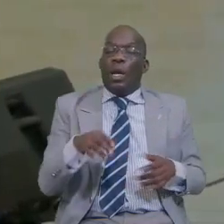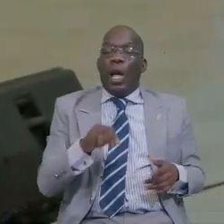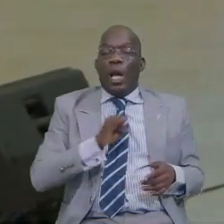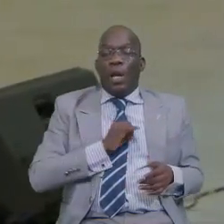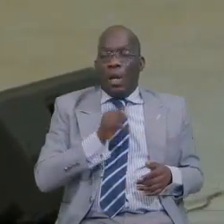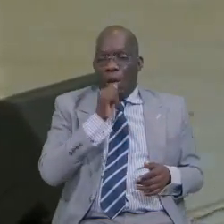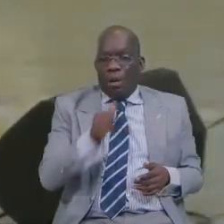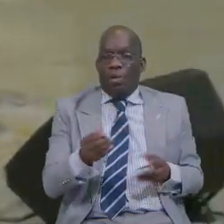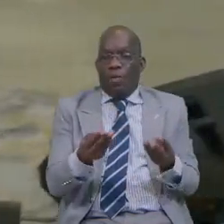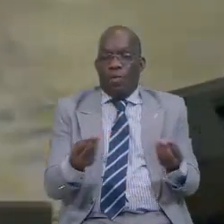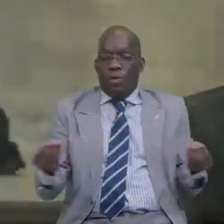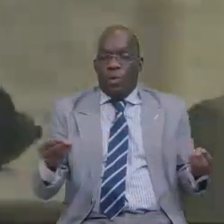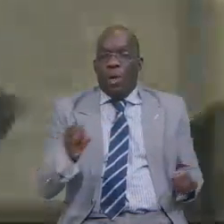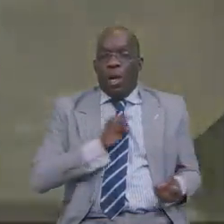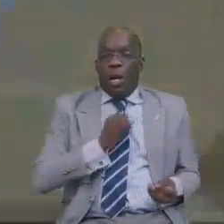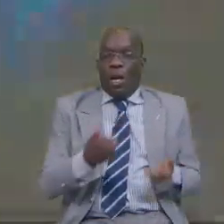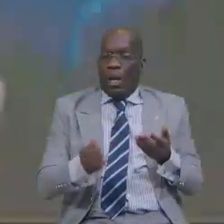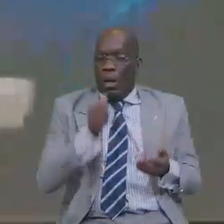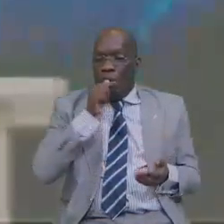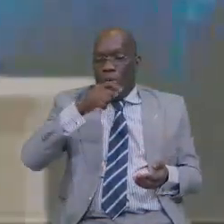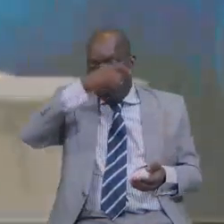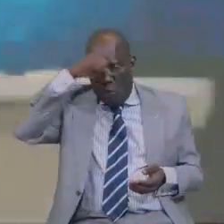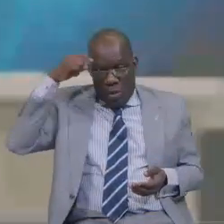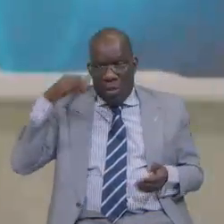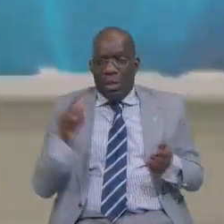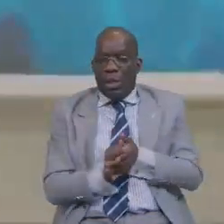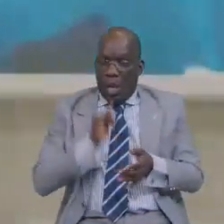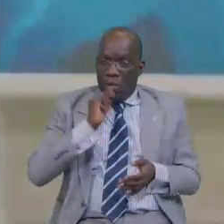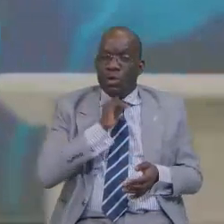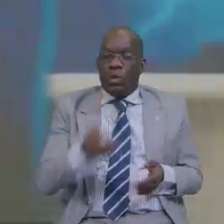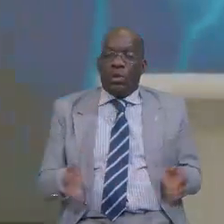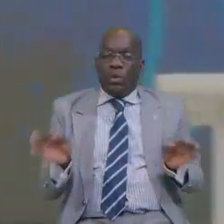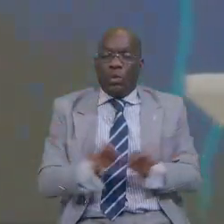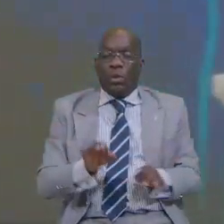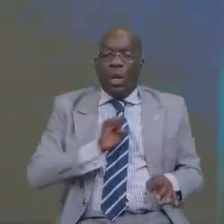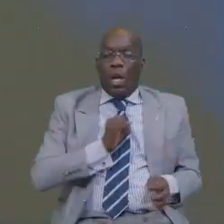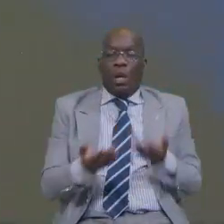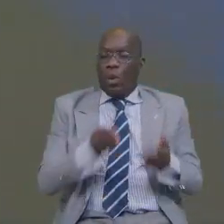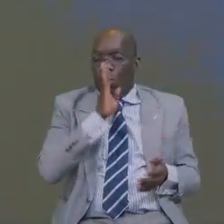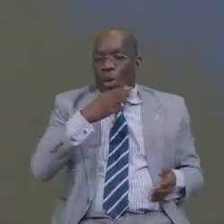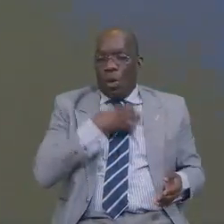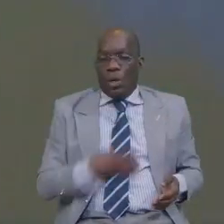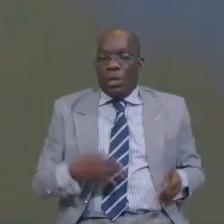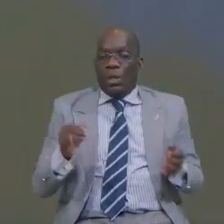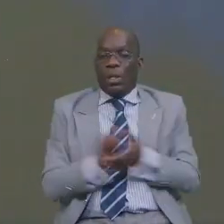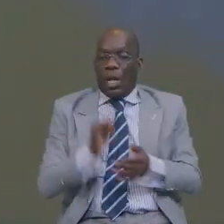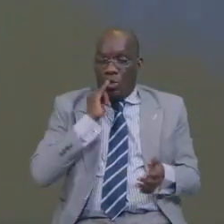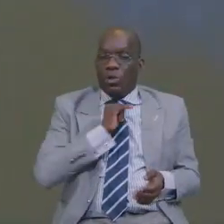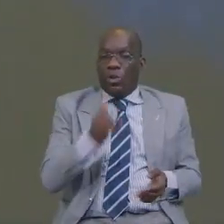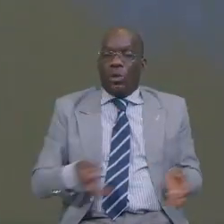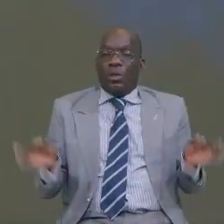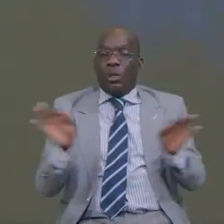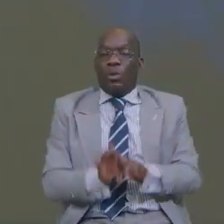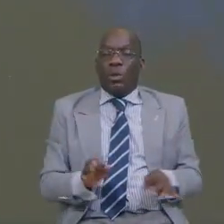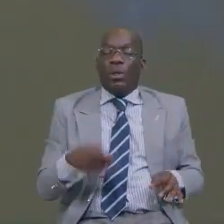not matter. And maybe I'm sweating there, that does not matter. I might feel hungry, that does not matter. After all, the words